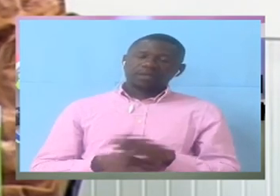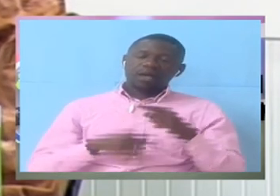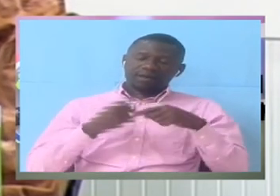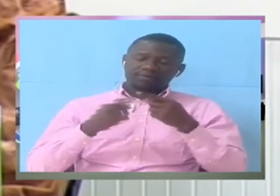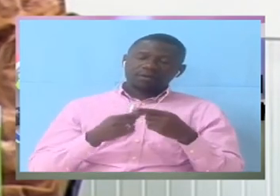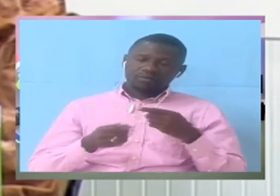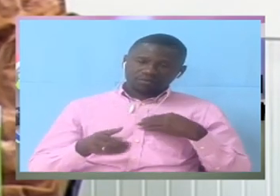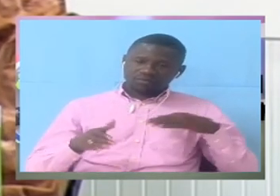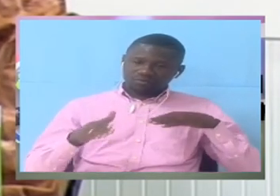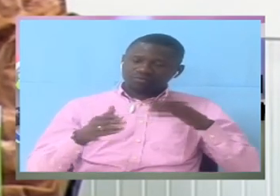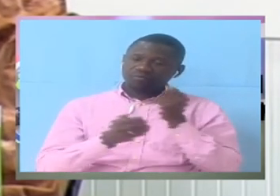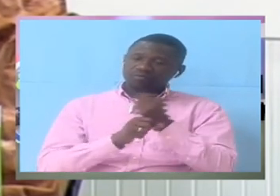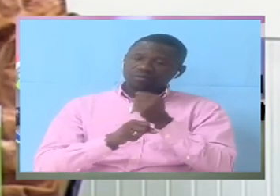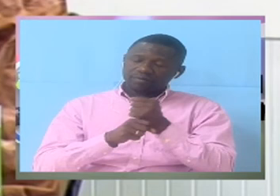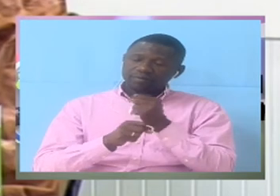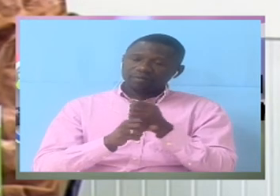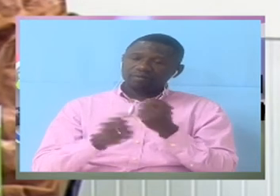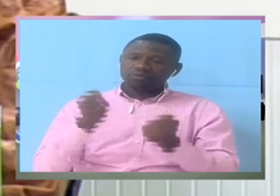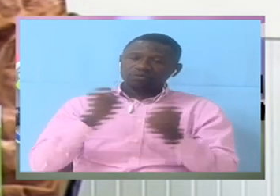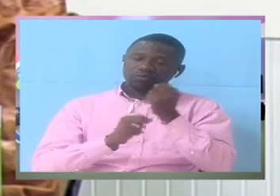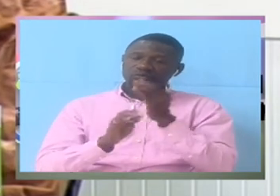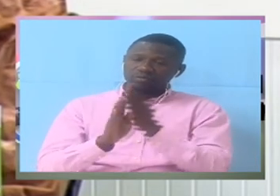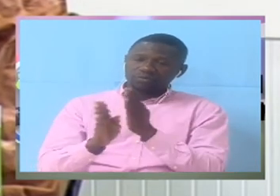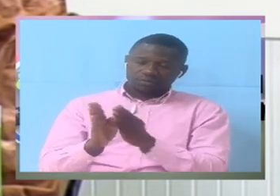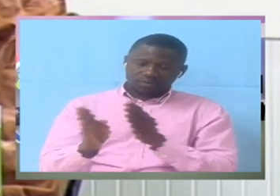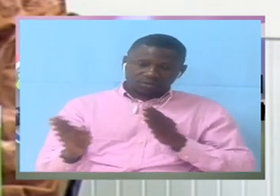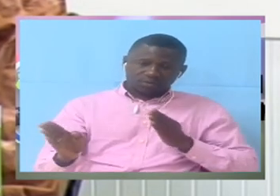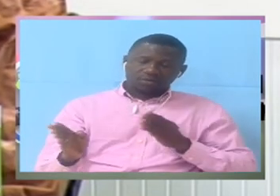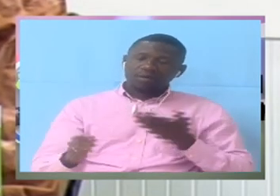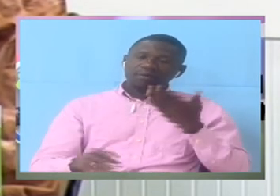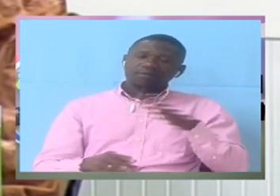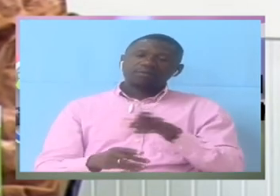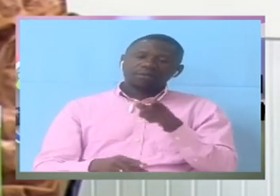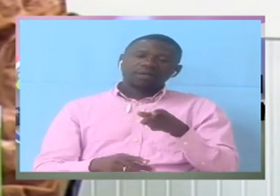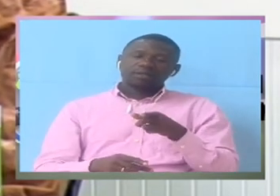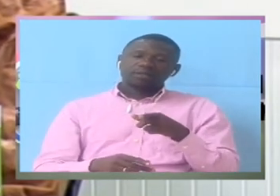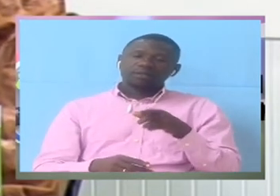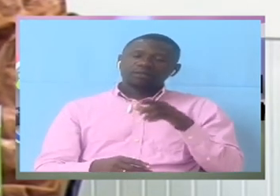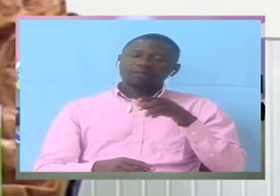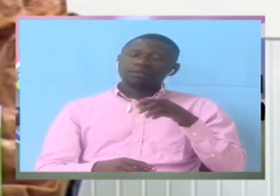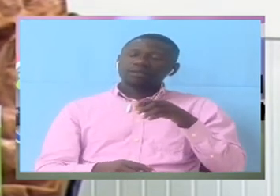That's how we formed a convoy. From Nimba County.